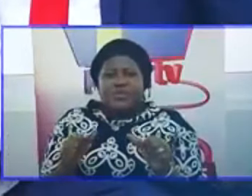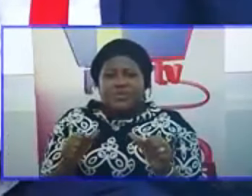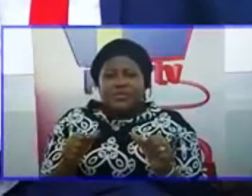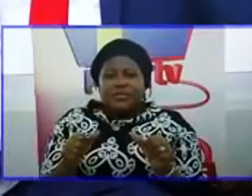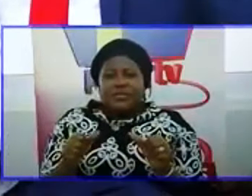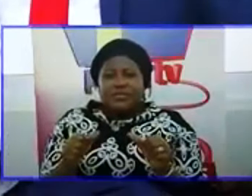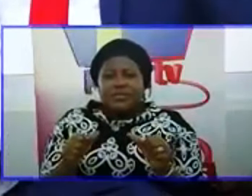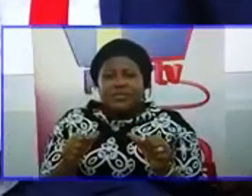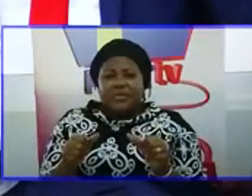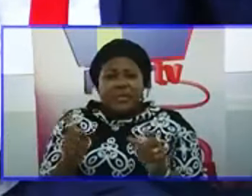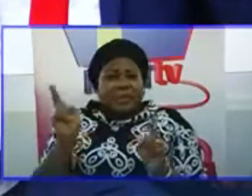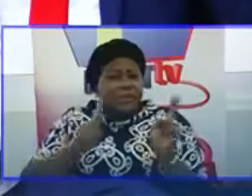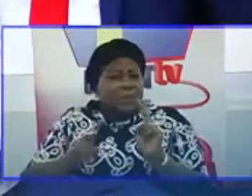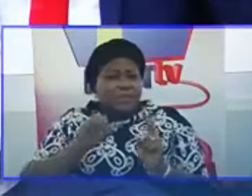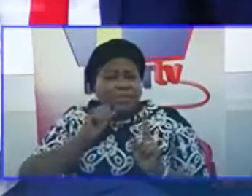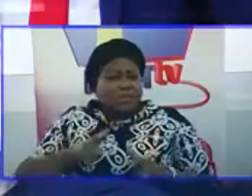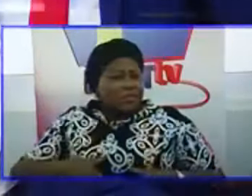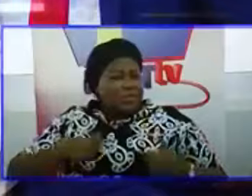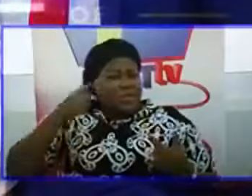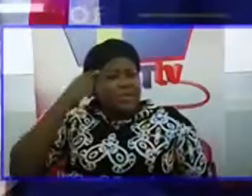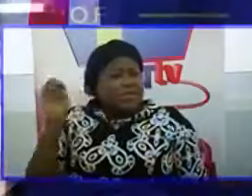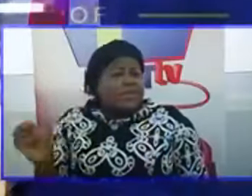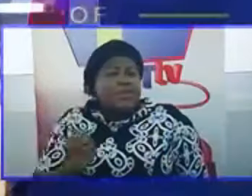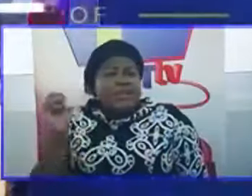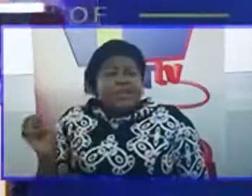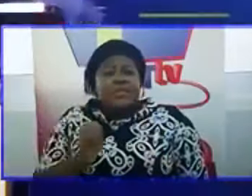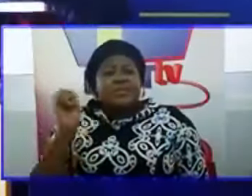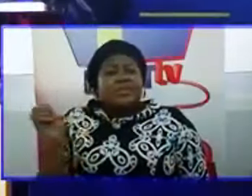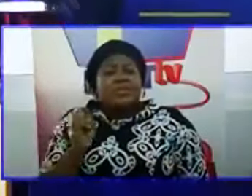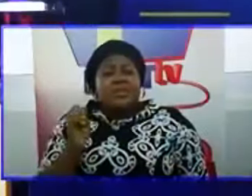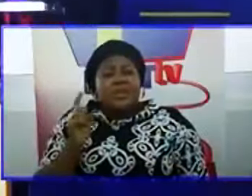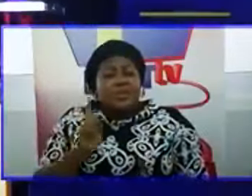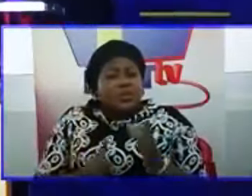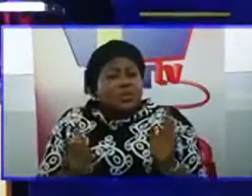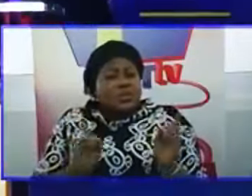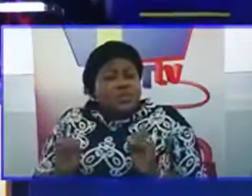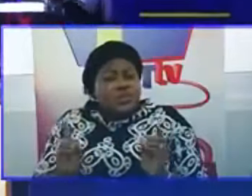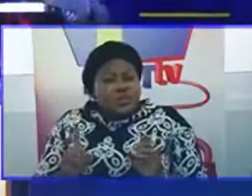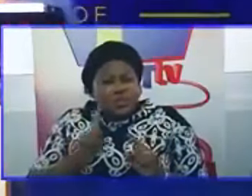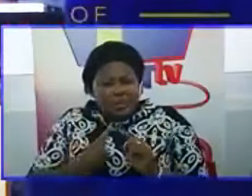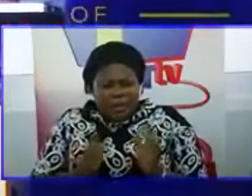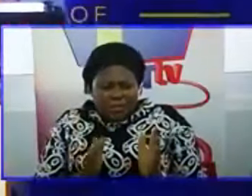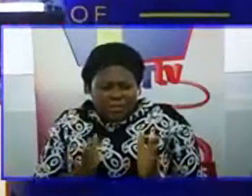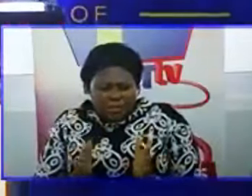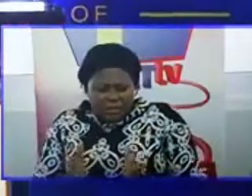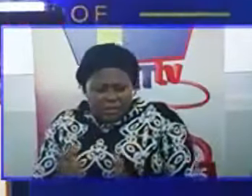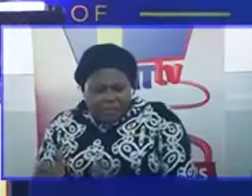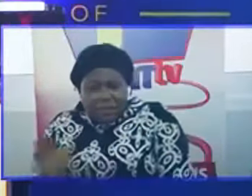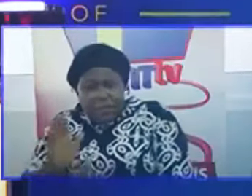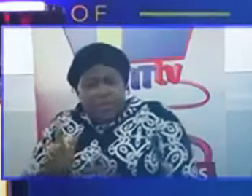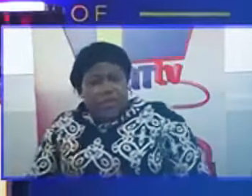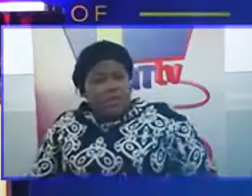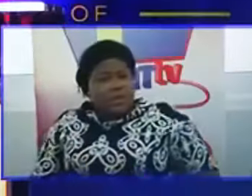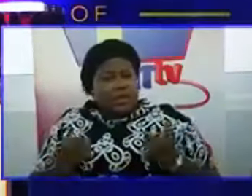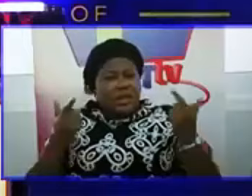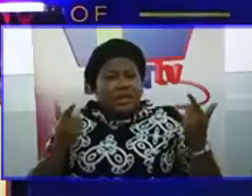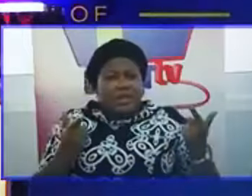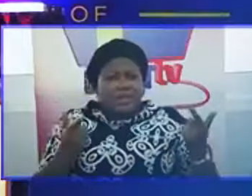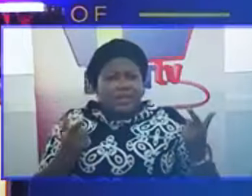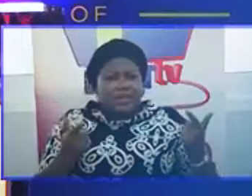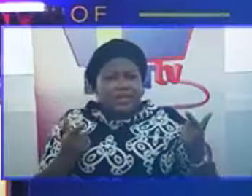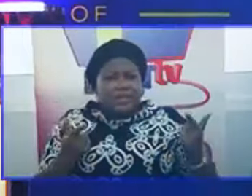They have not lived forever. So what do? We have to organize our life around balanced